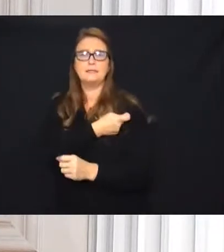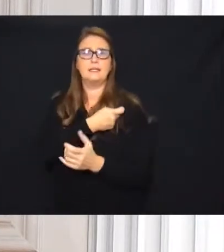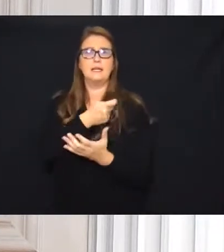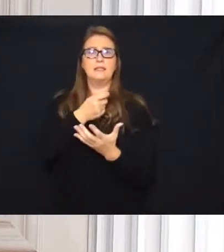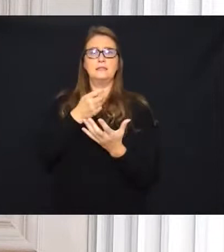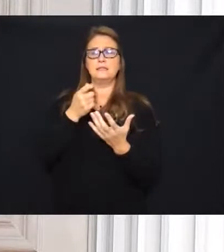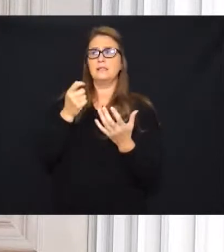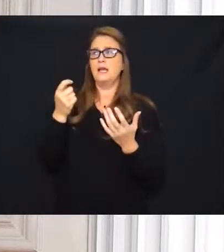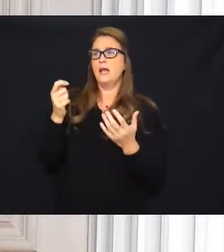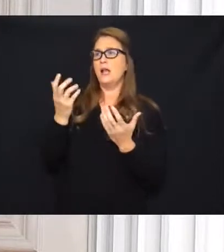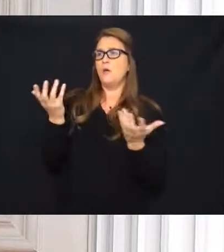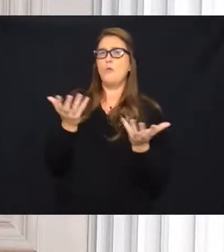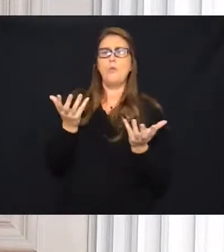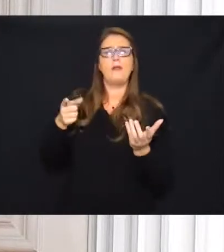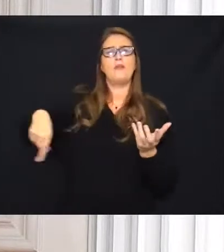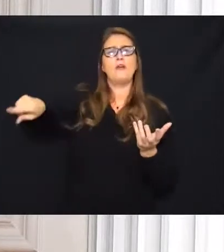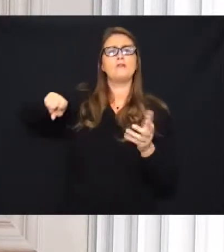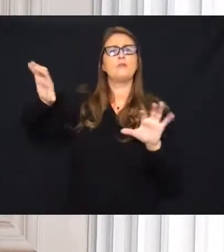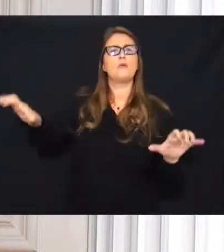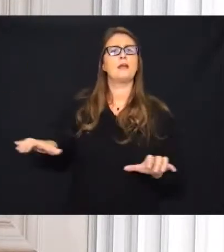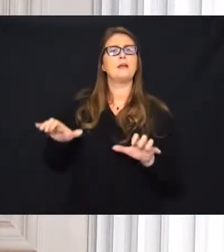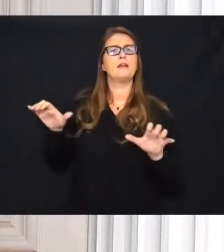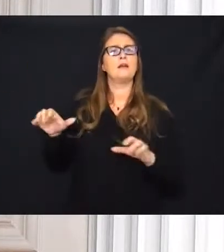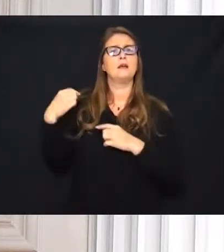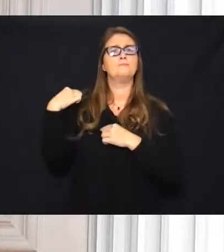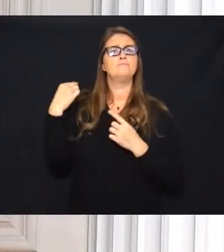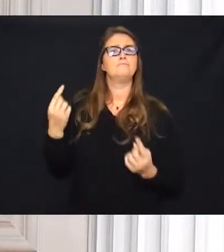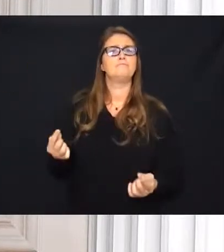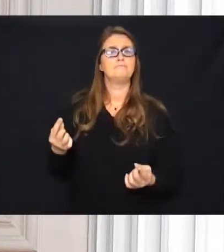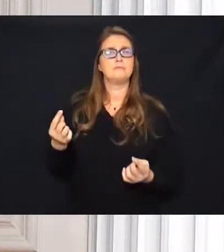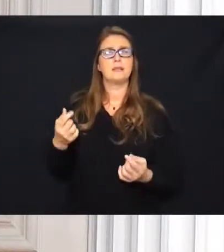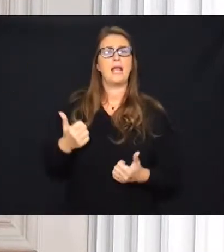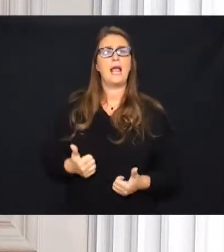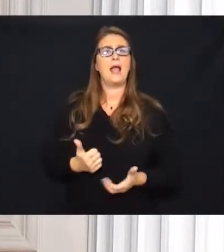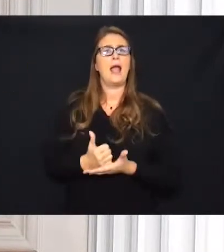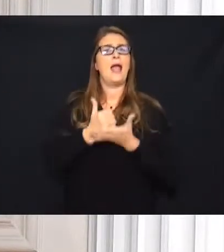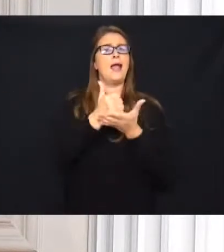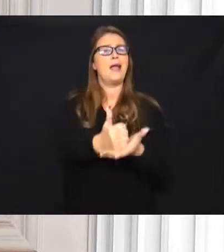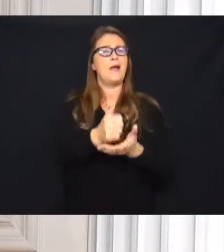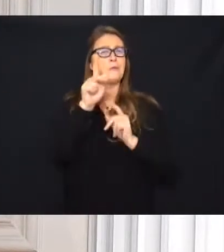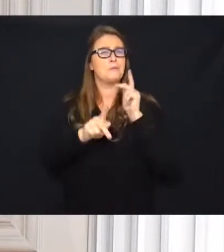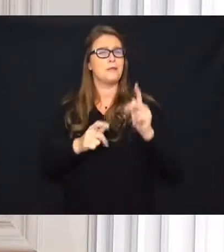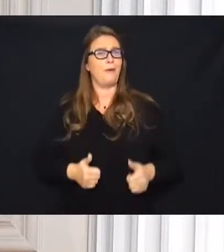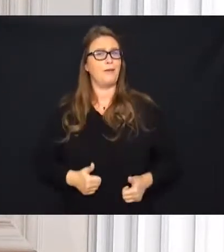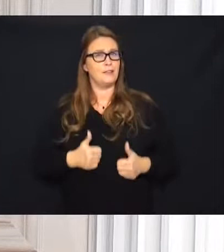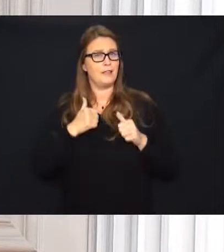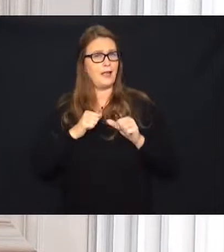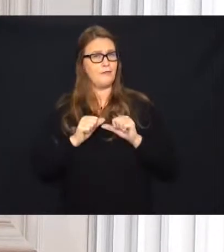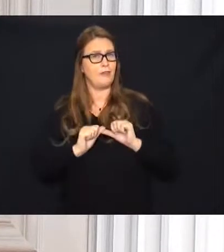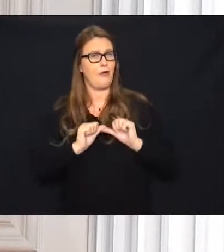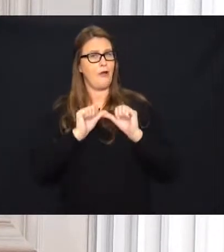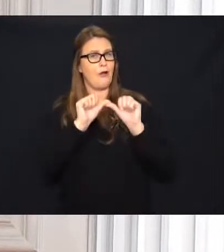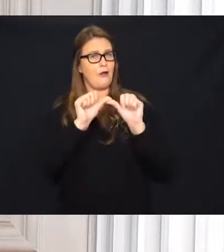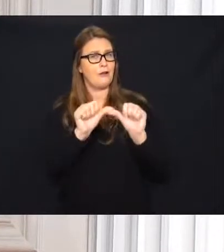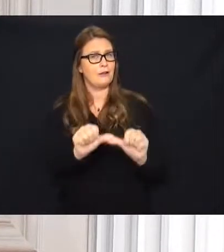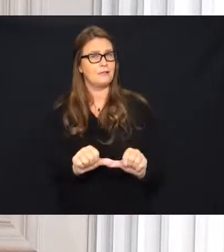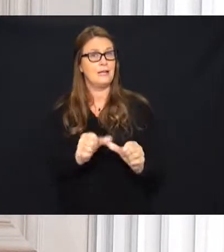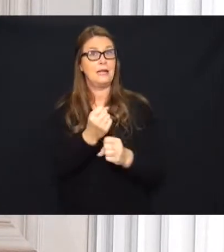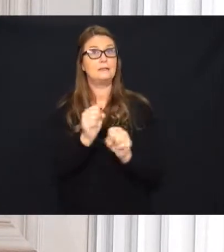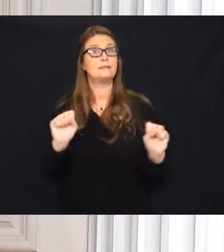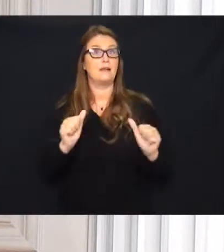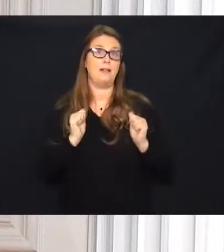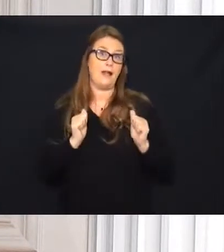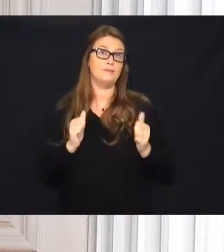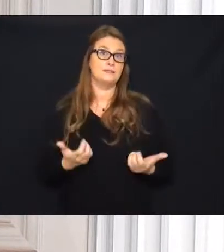vaccines can be used to help people live better, longer, and save lives, has found that the risk